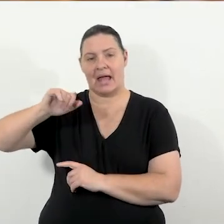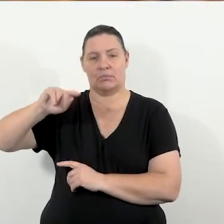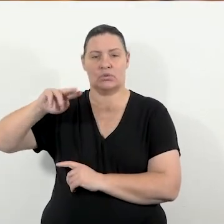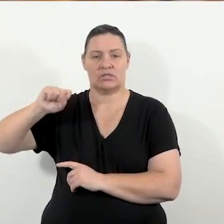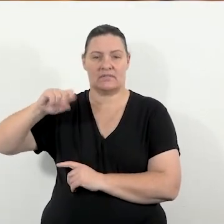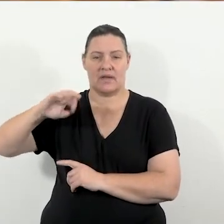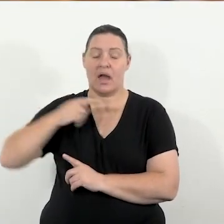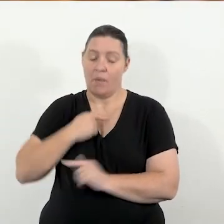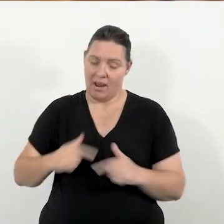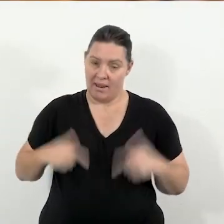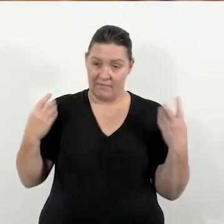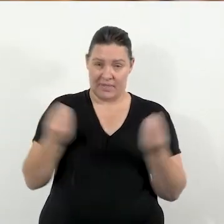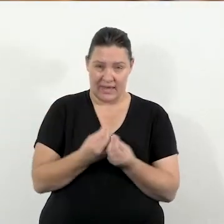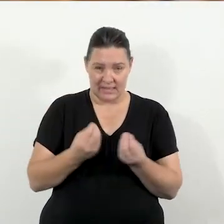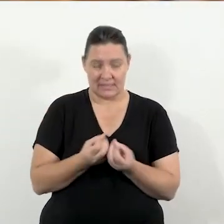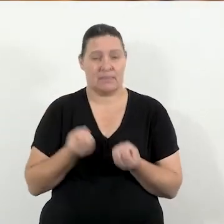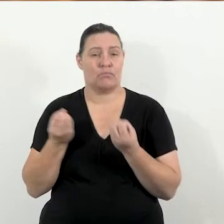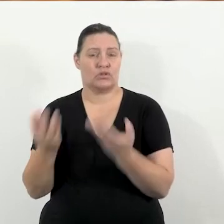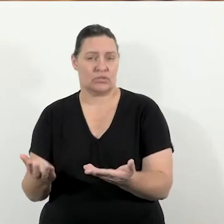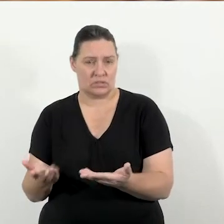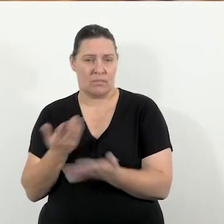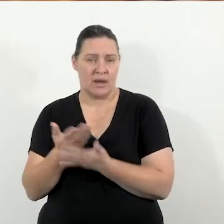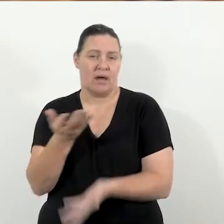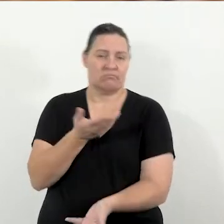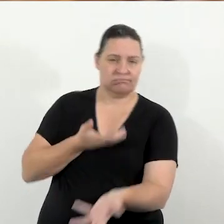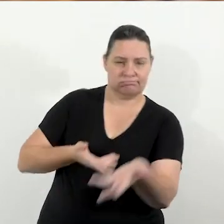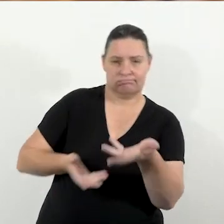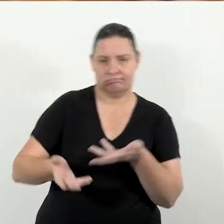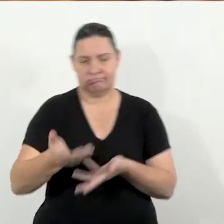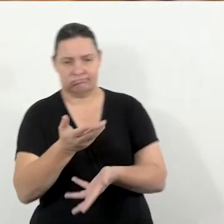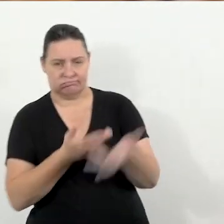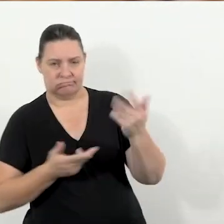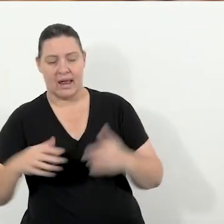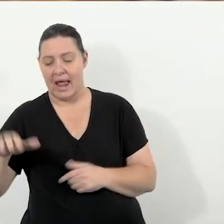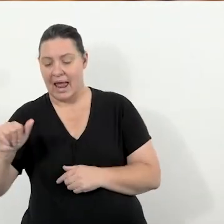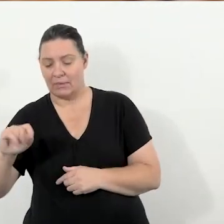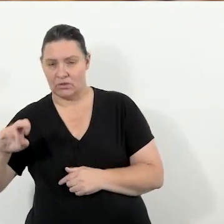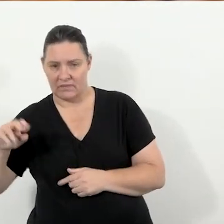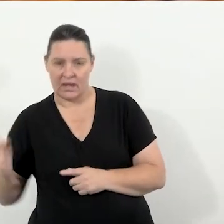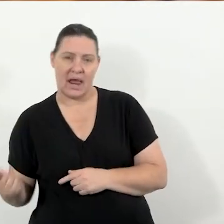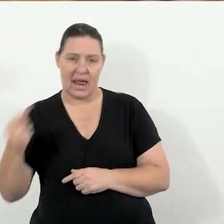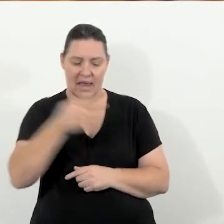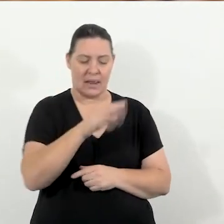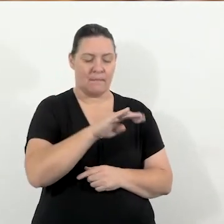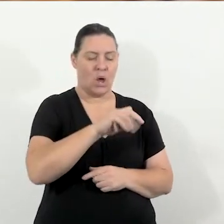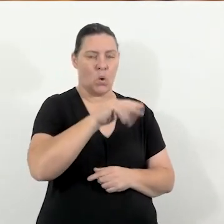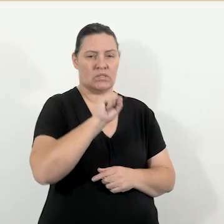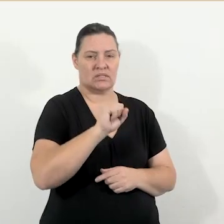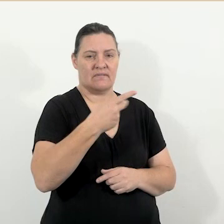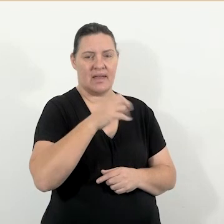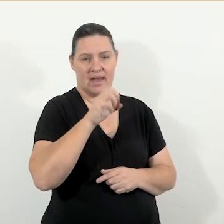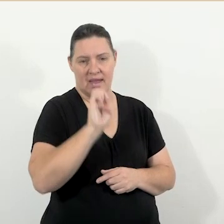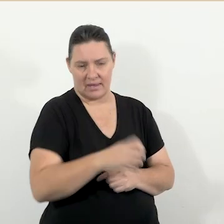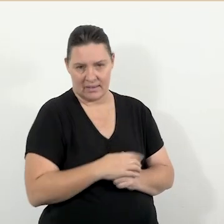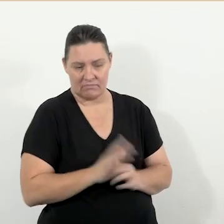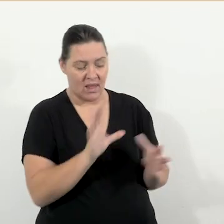They are released by living things, which means that there is an interaction between the atmosphere and the biosphere.